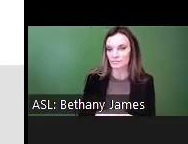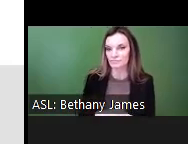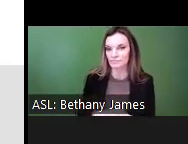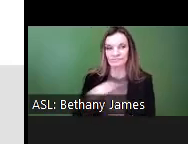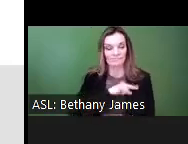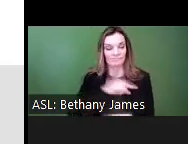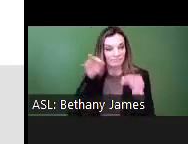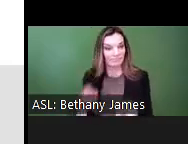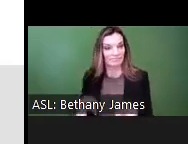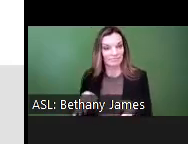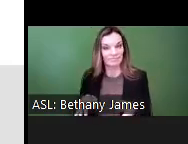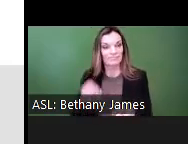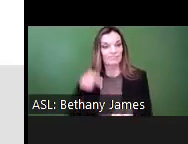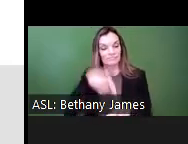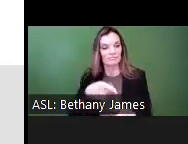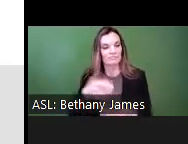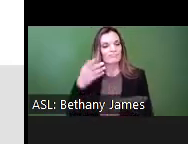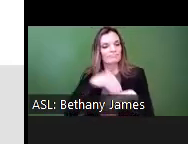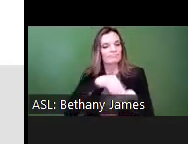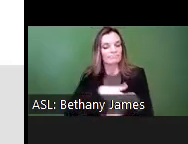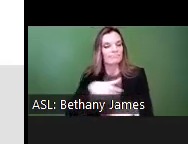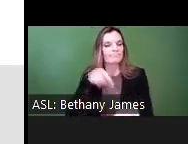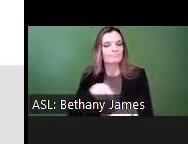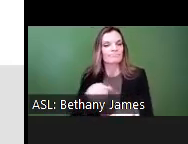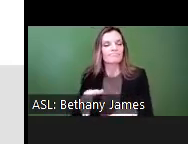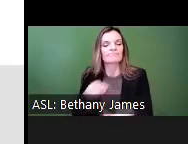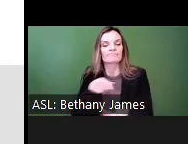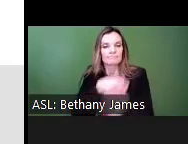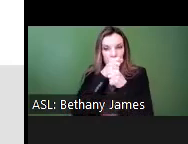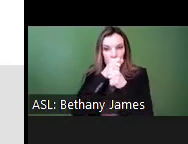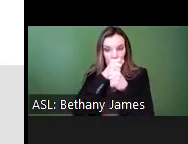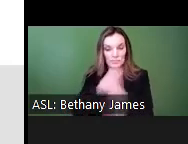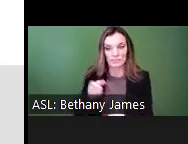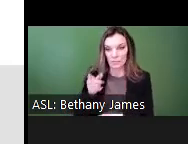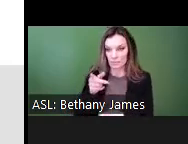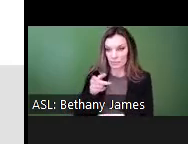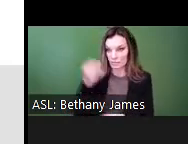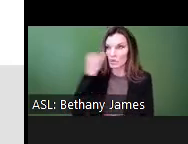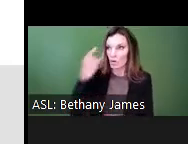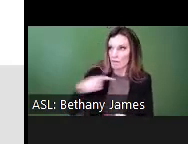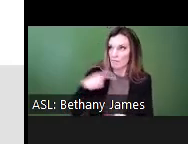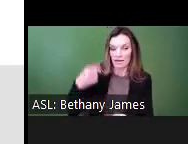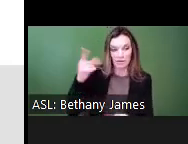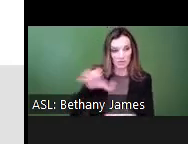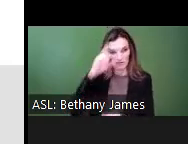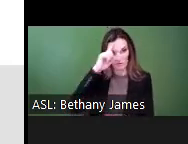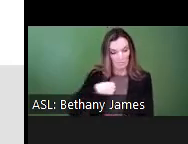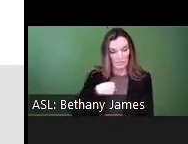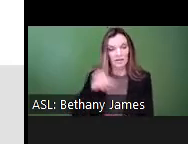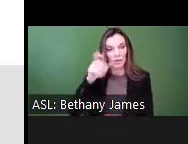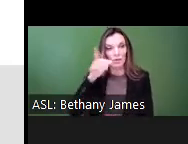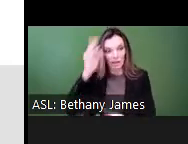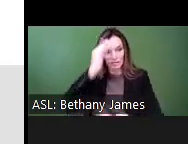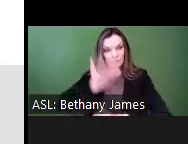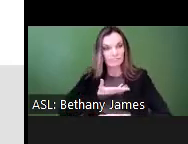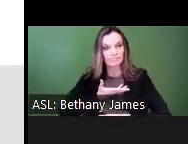be notified? And no, you're not notified. The way you check to see if it's automatically dropped off